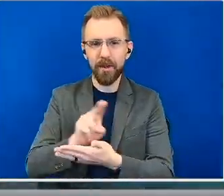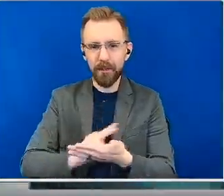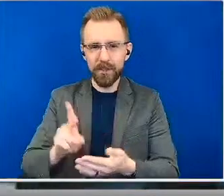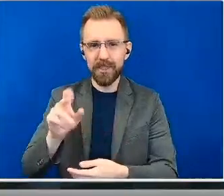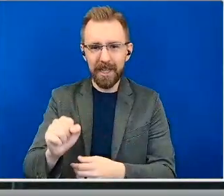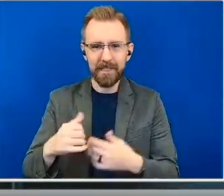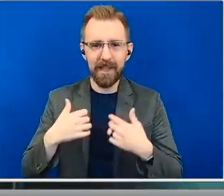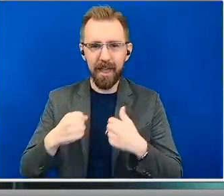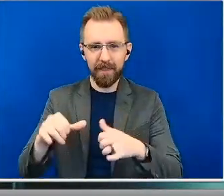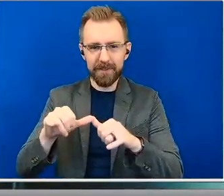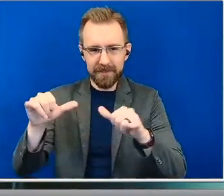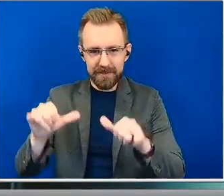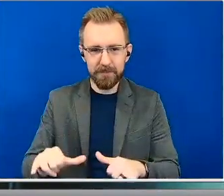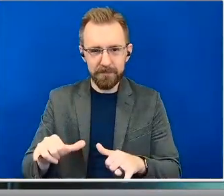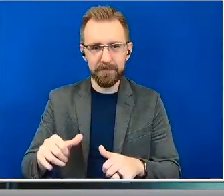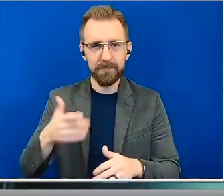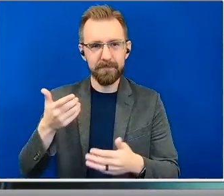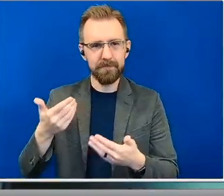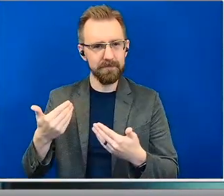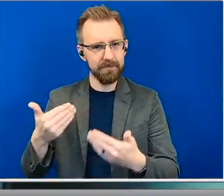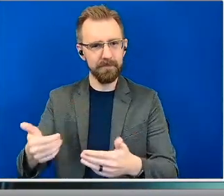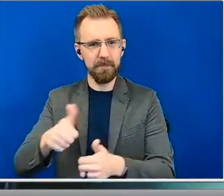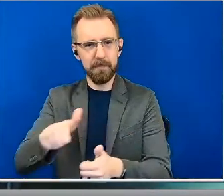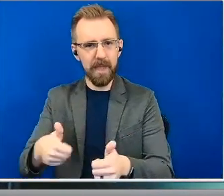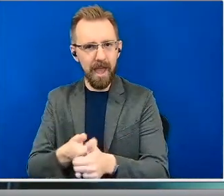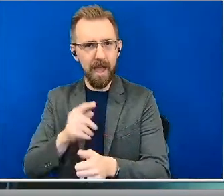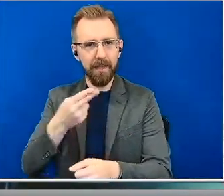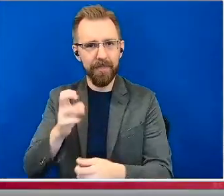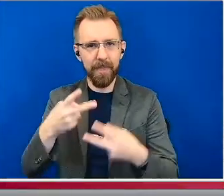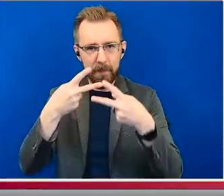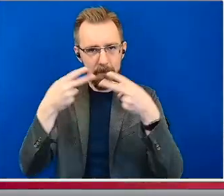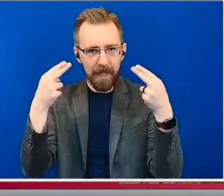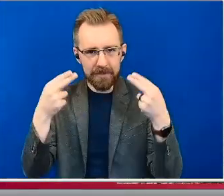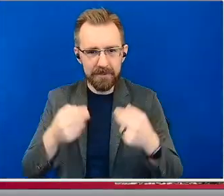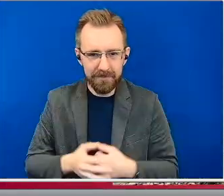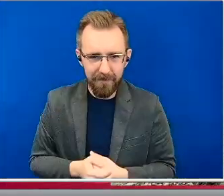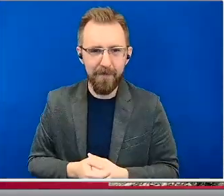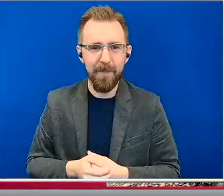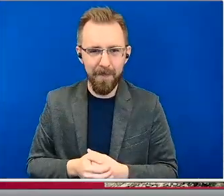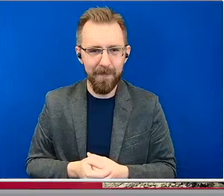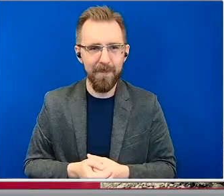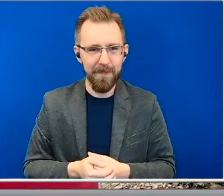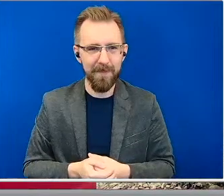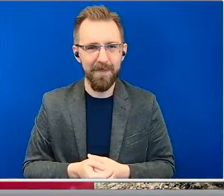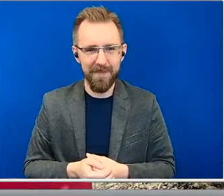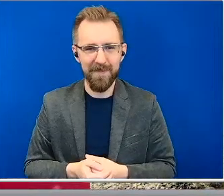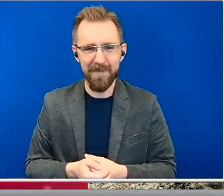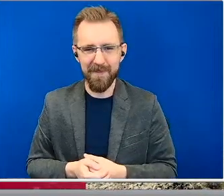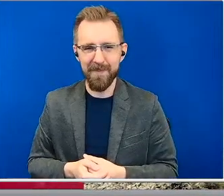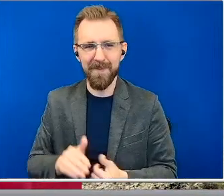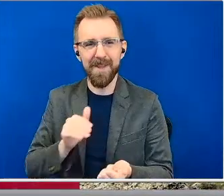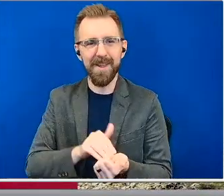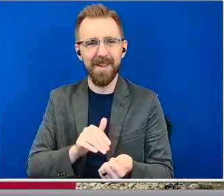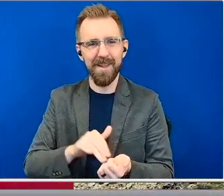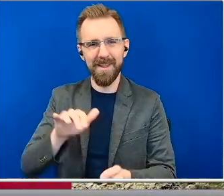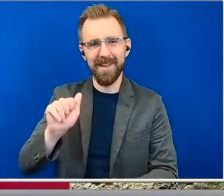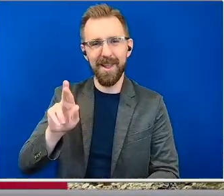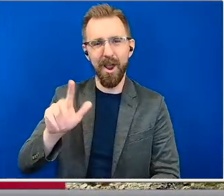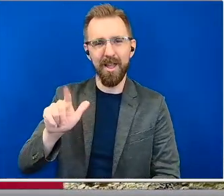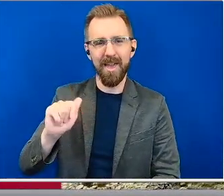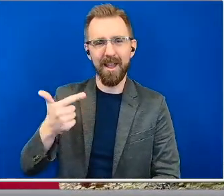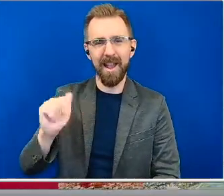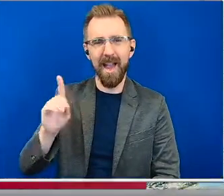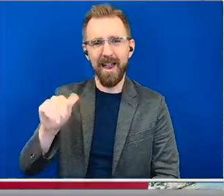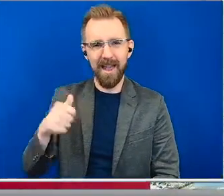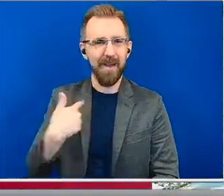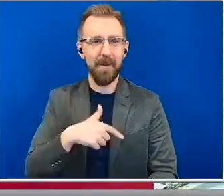Let's go behind the mask. I told you this would be fun. Dr. Yarlagadda, we're going behind the mask, and apparently